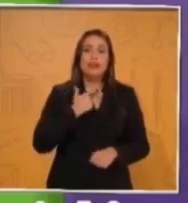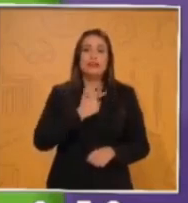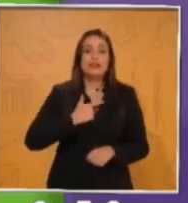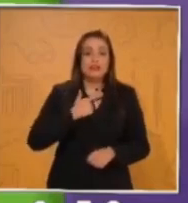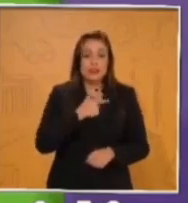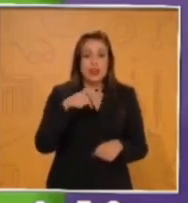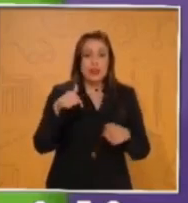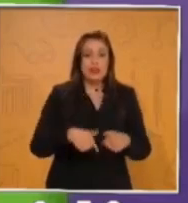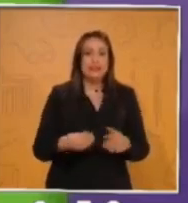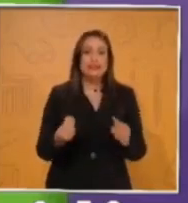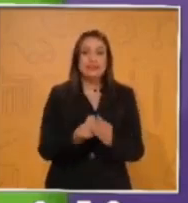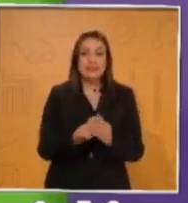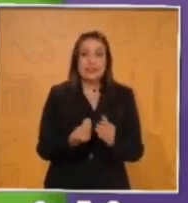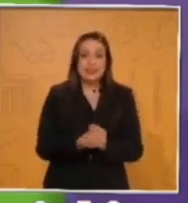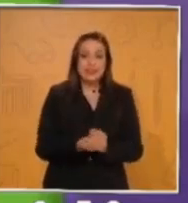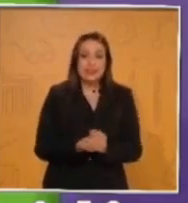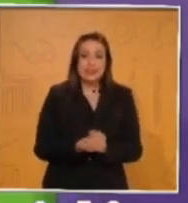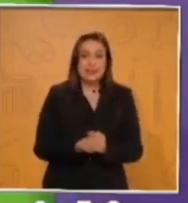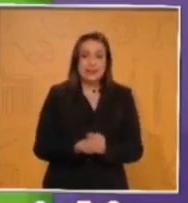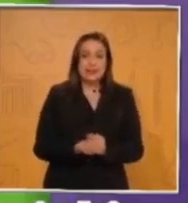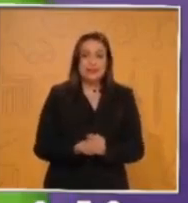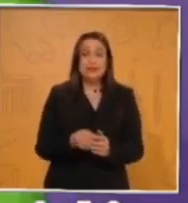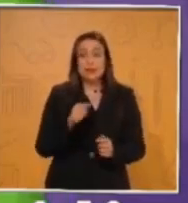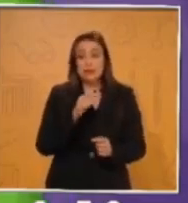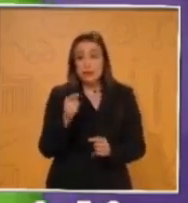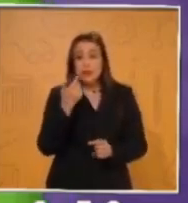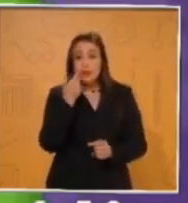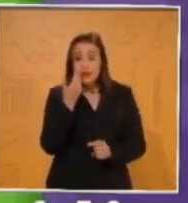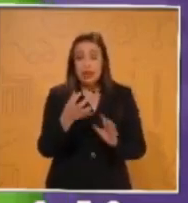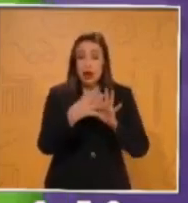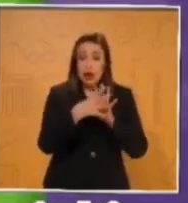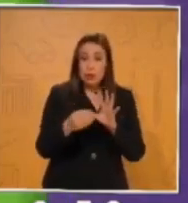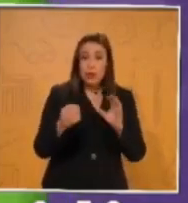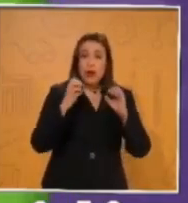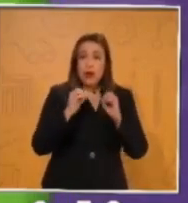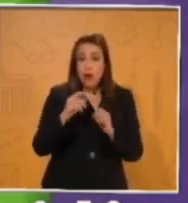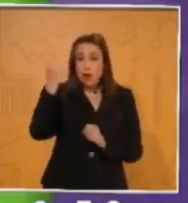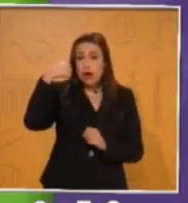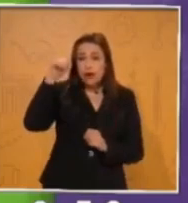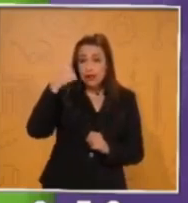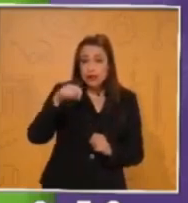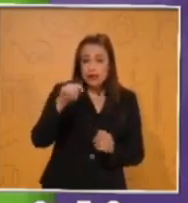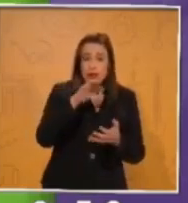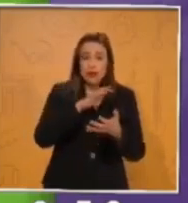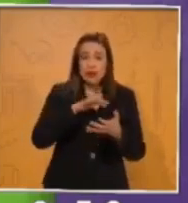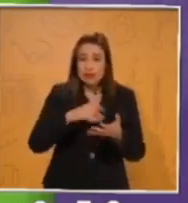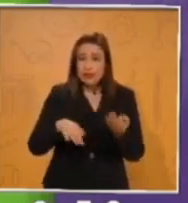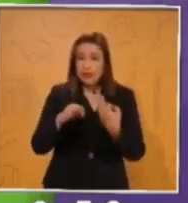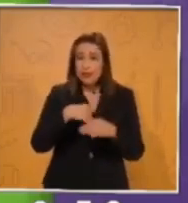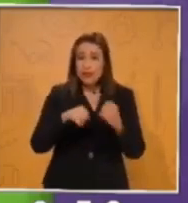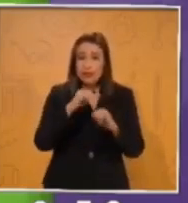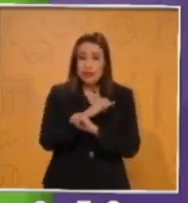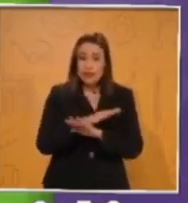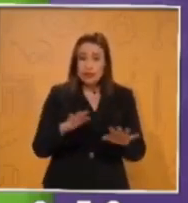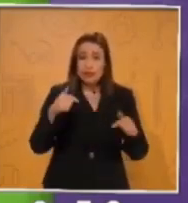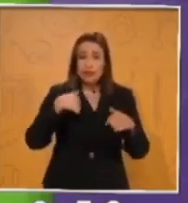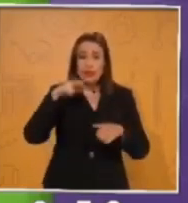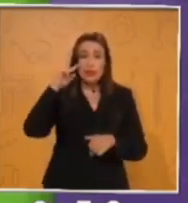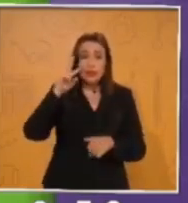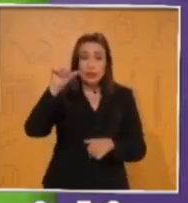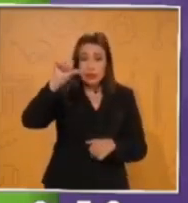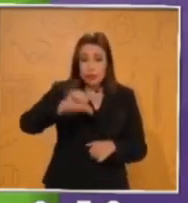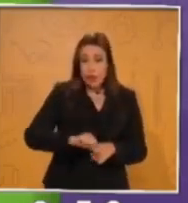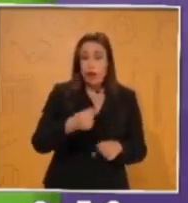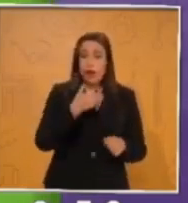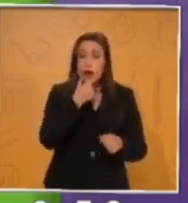class. I didn't ask you to copy the theory because when we want to learn English,